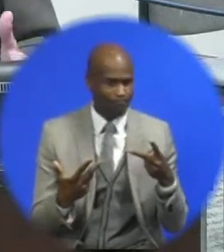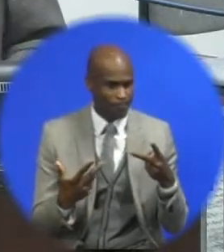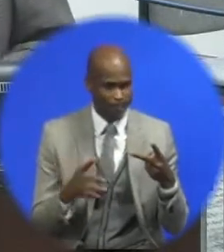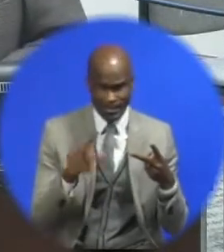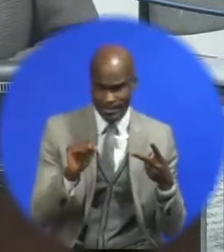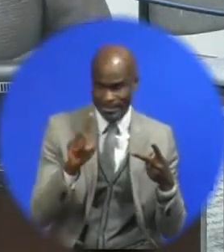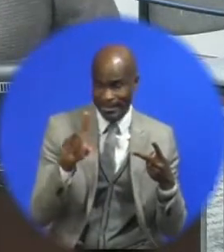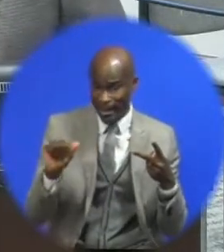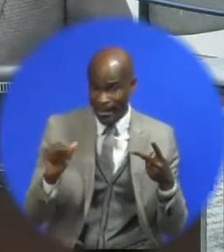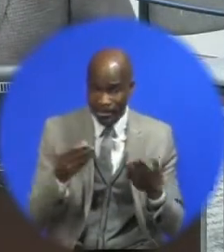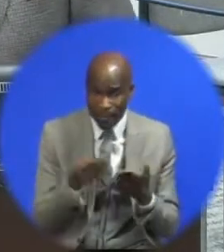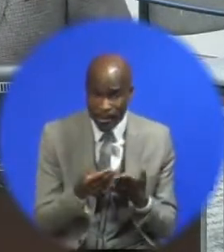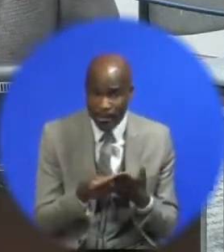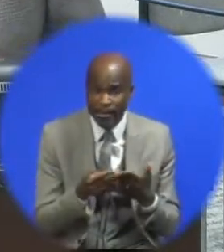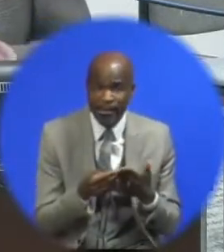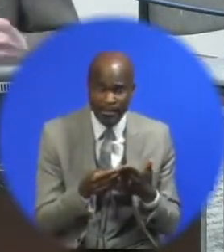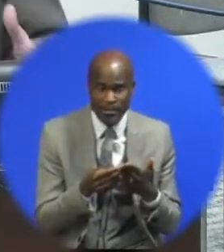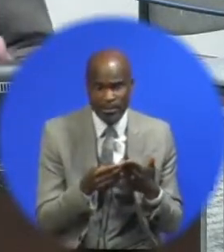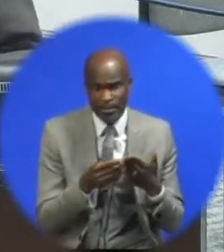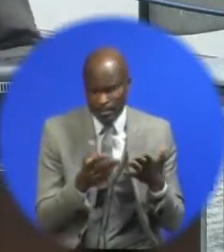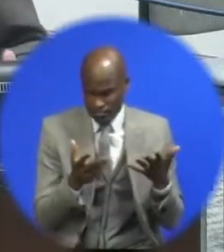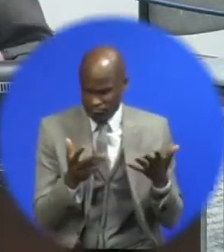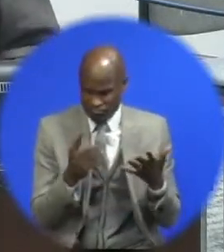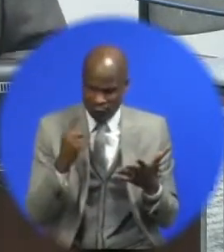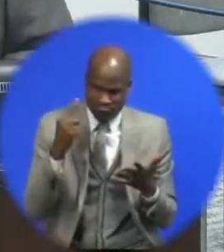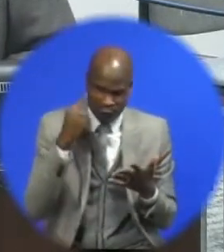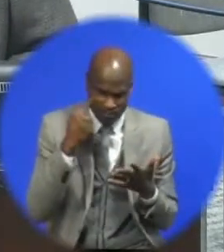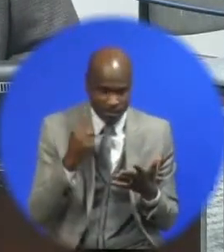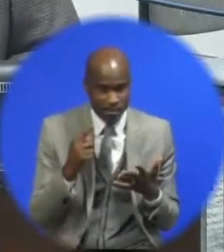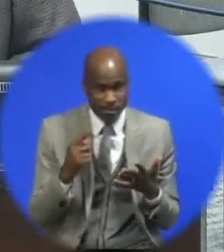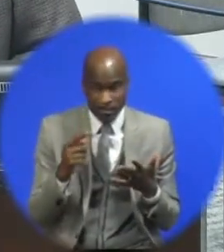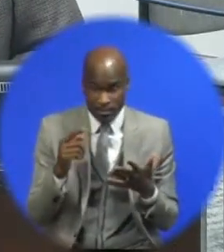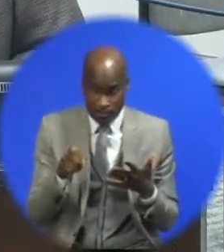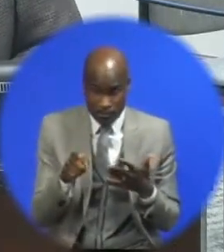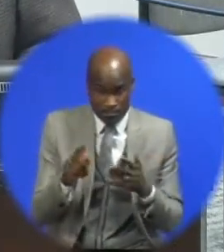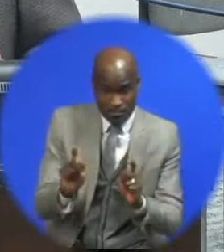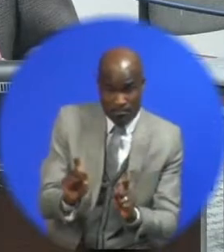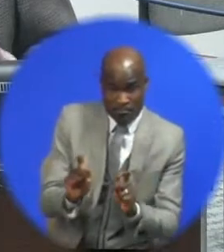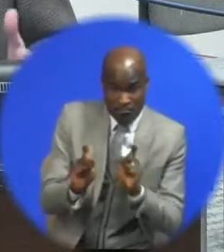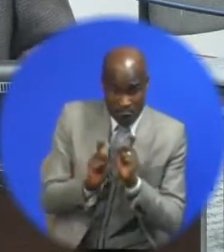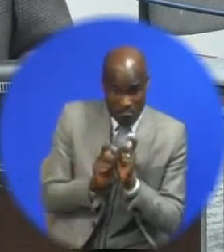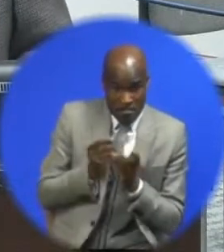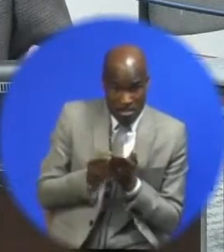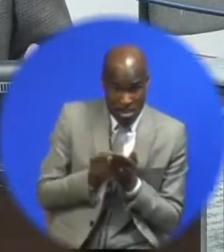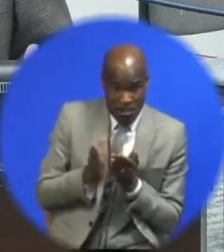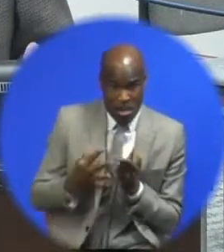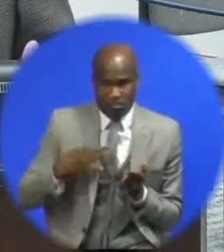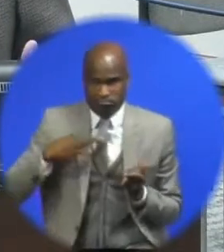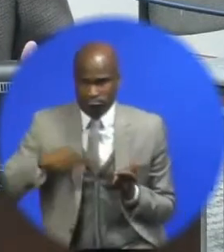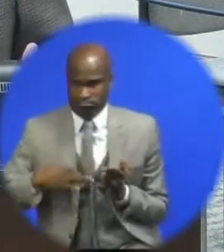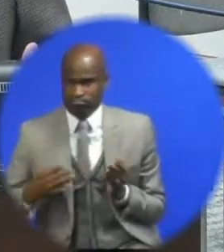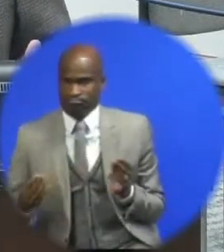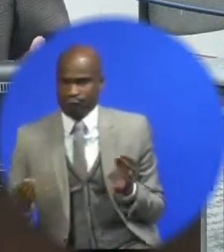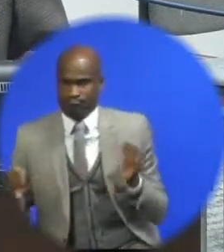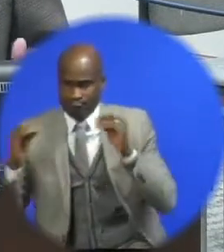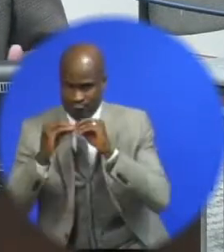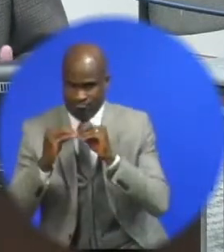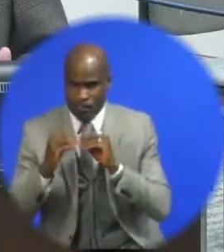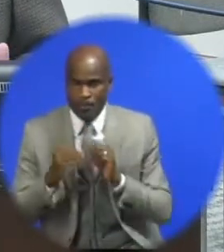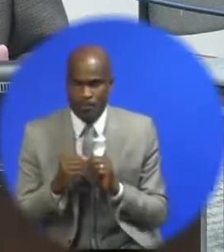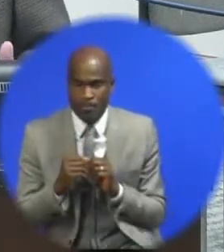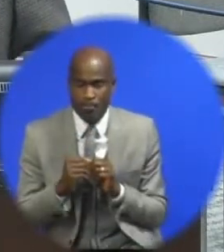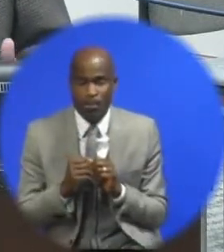TDA money. So I think you'll get back well from that standpoint, but also when you've